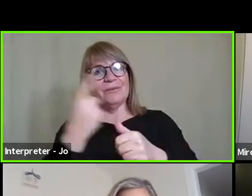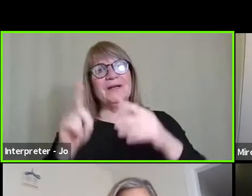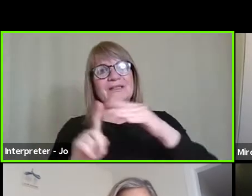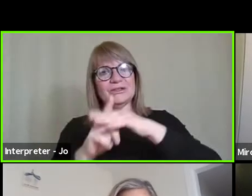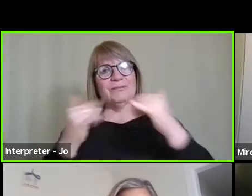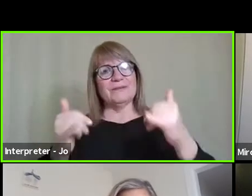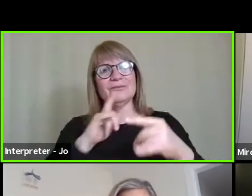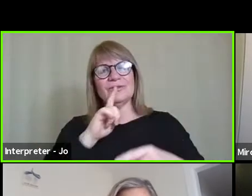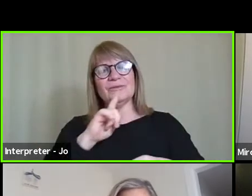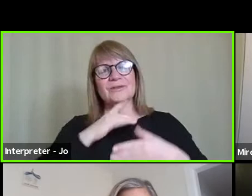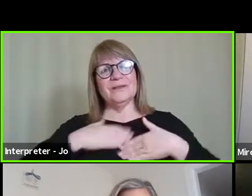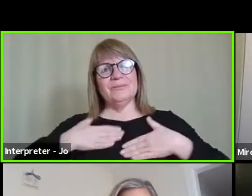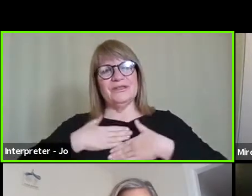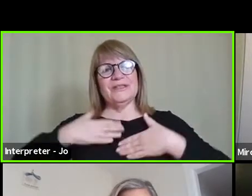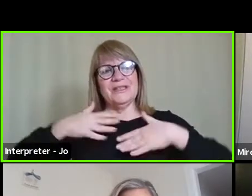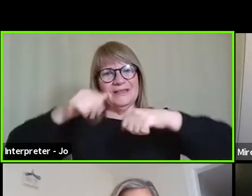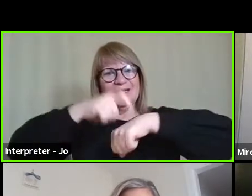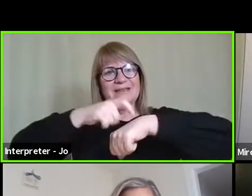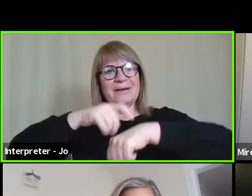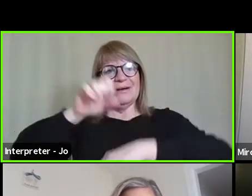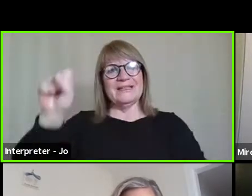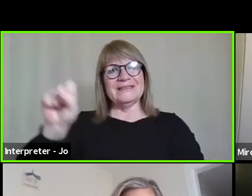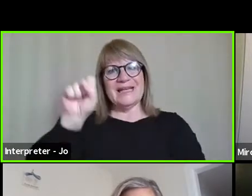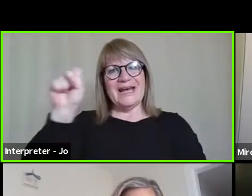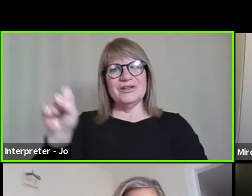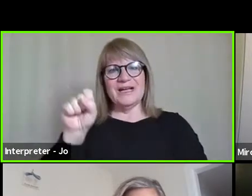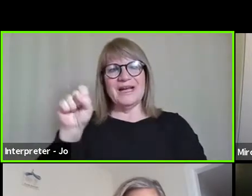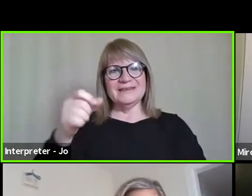today we really really appreciate you taking your